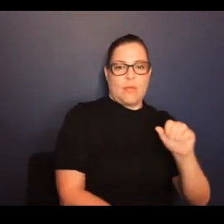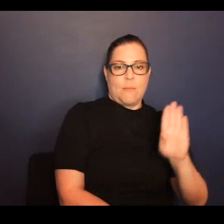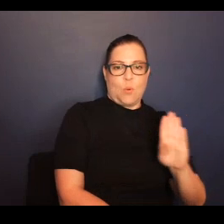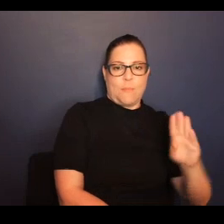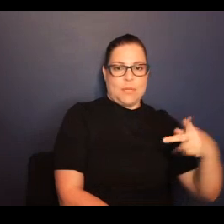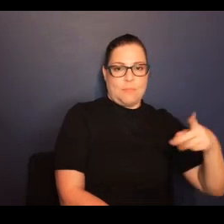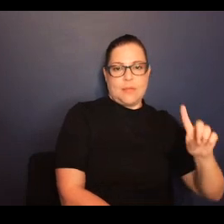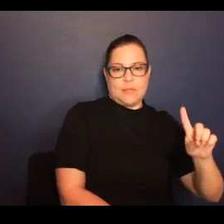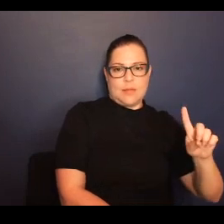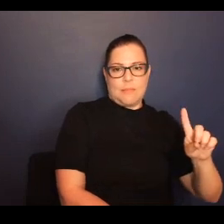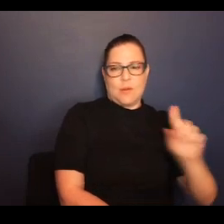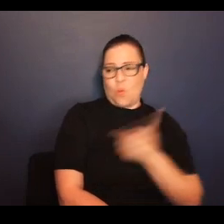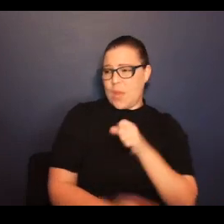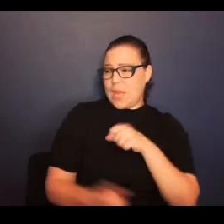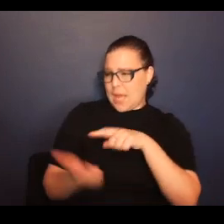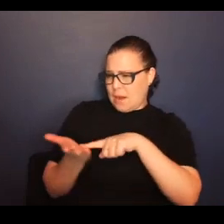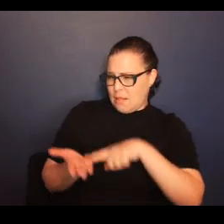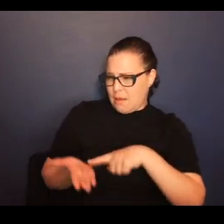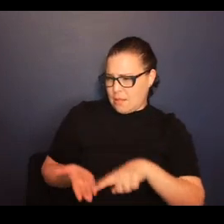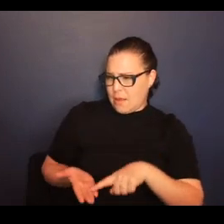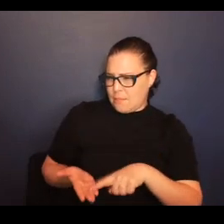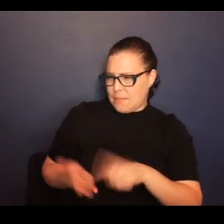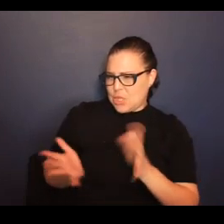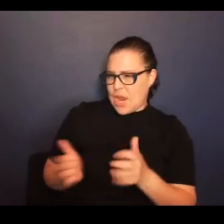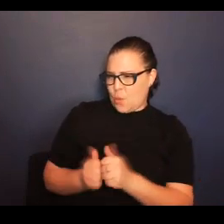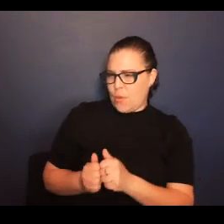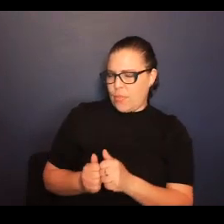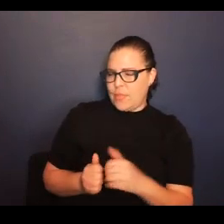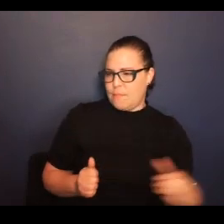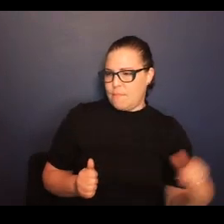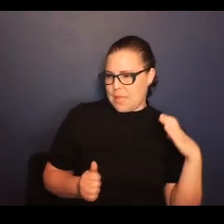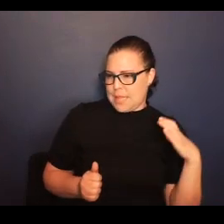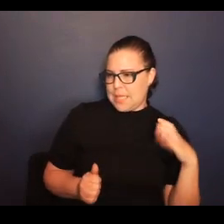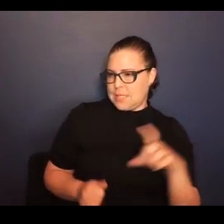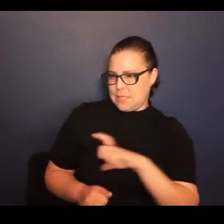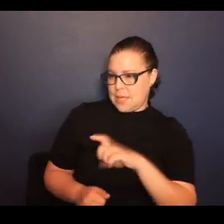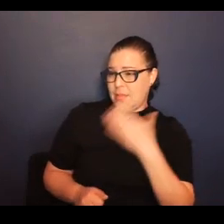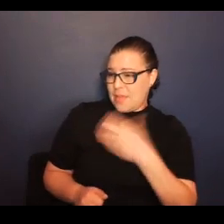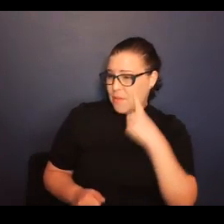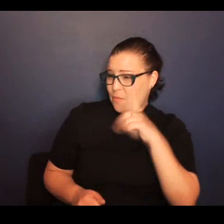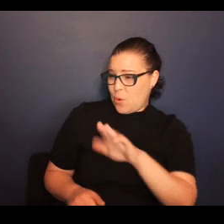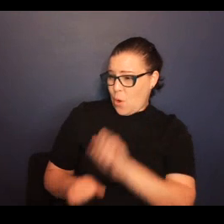That's something we can look up and speak to with our police chief. But thank you for all your work.